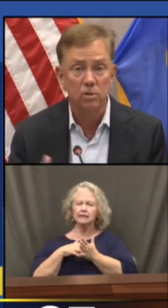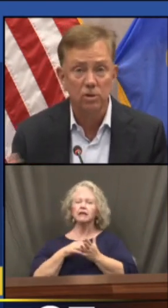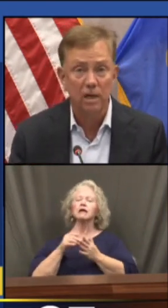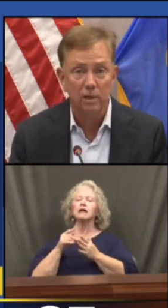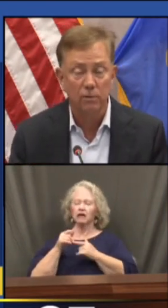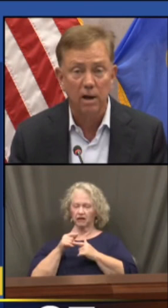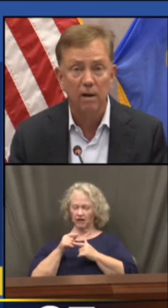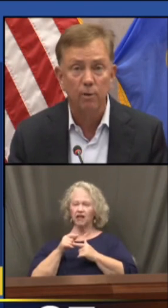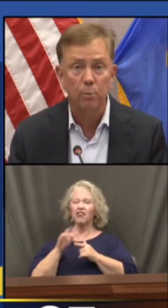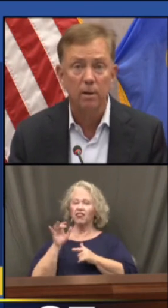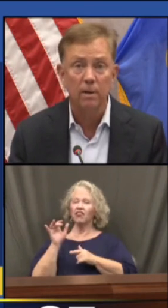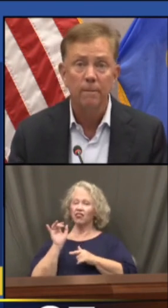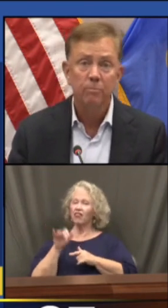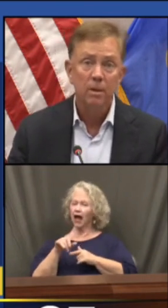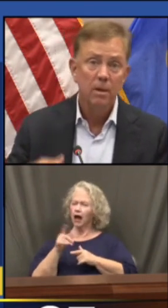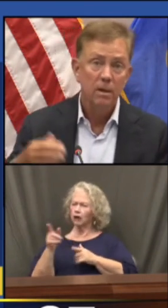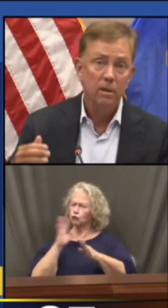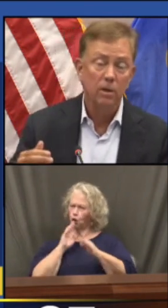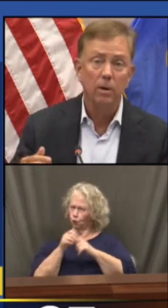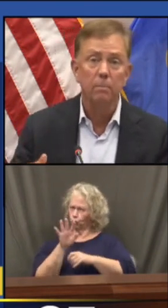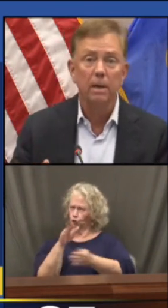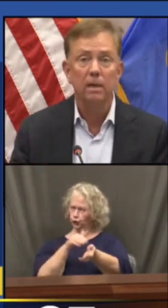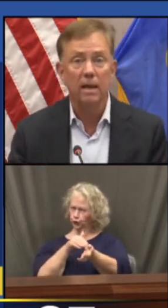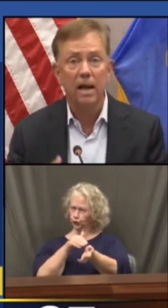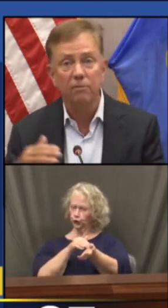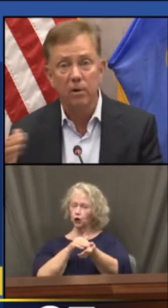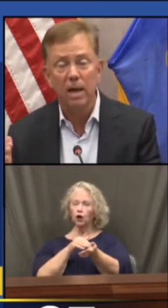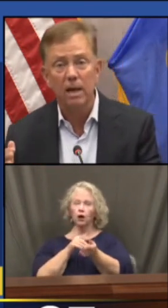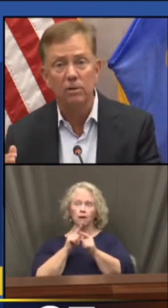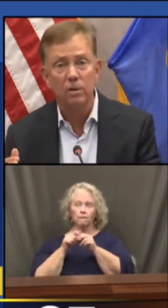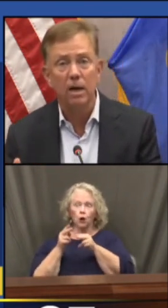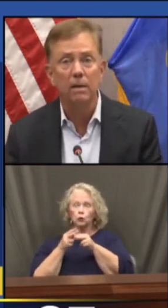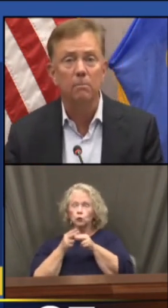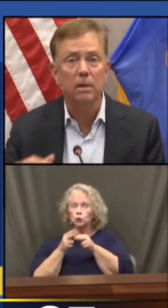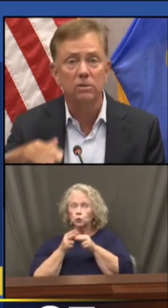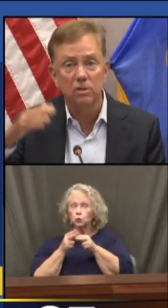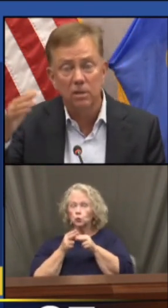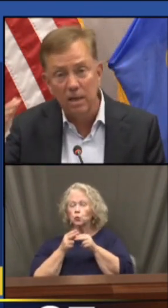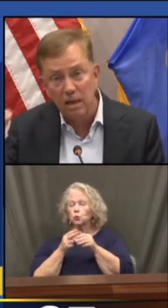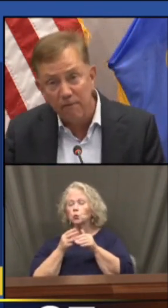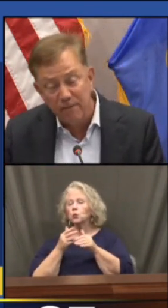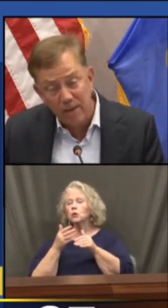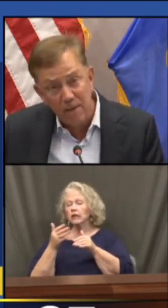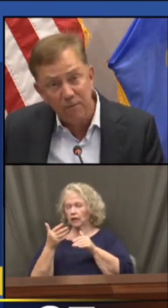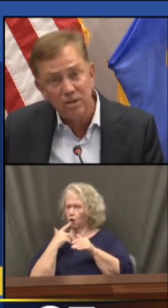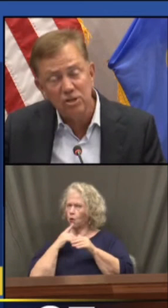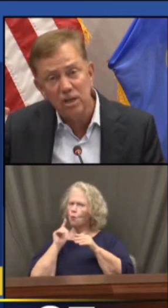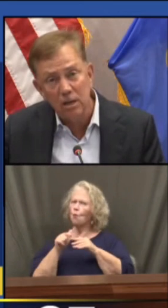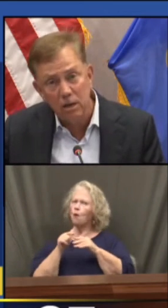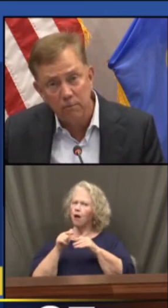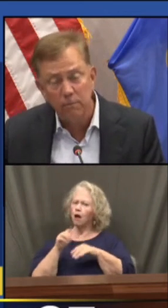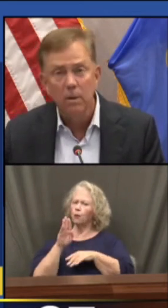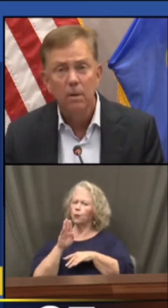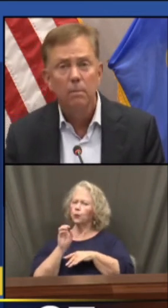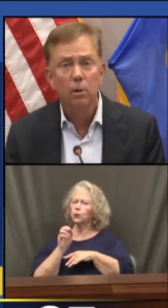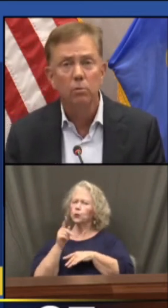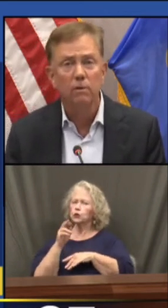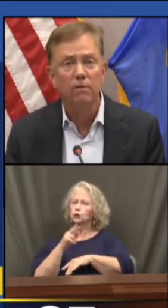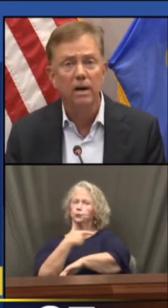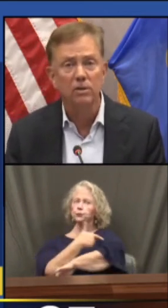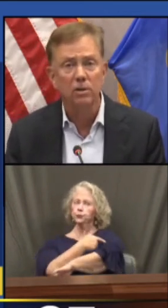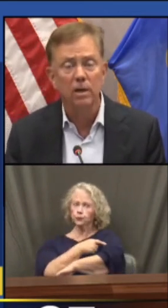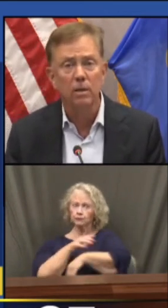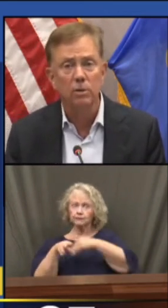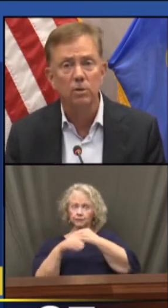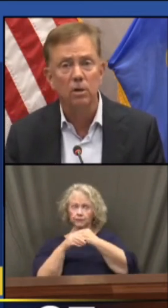have booster shots for everybody. The theory being that after 8 or 9 months, the efficacy of both